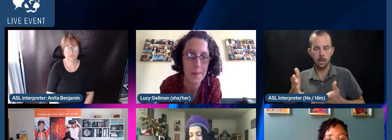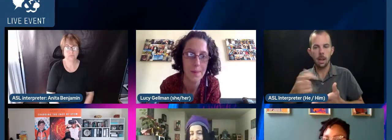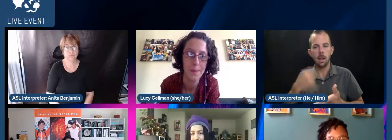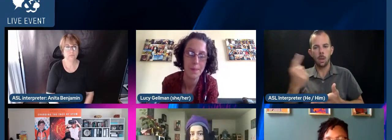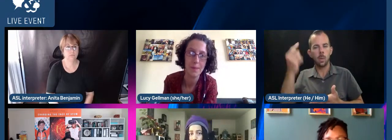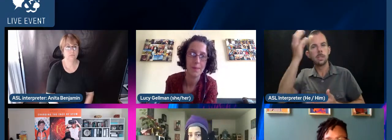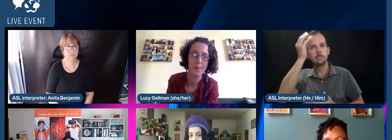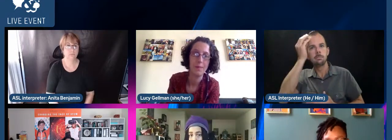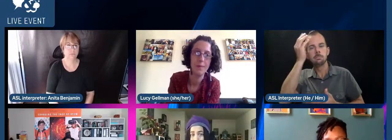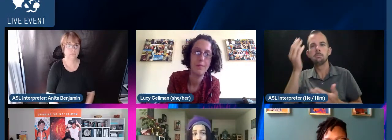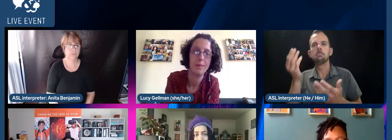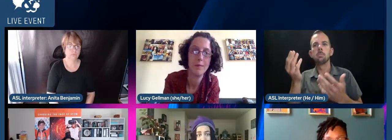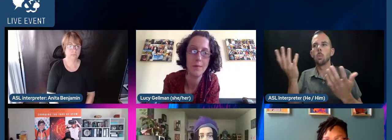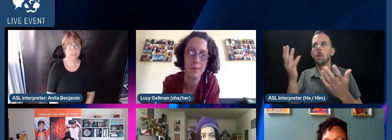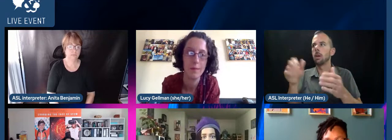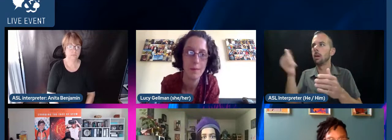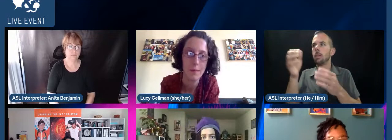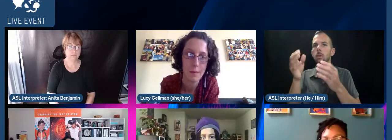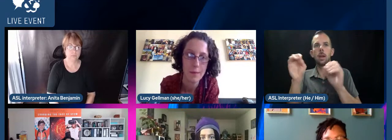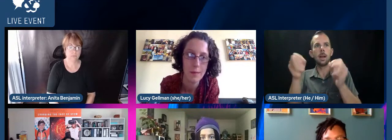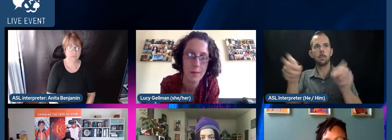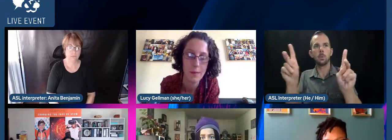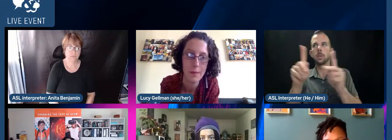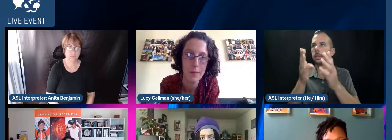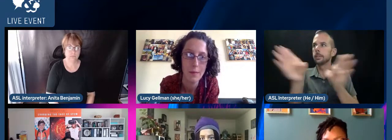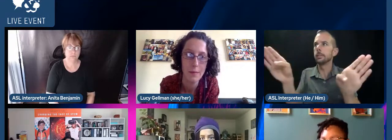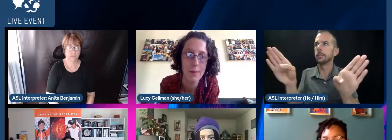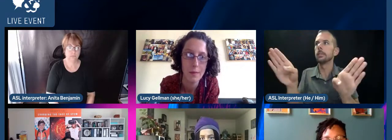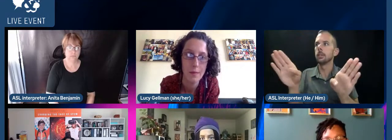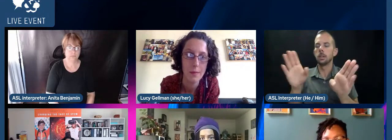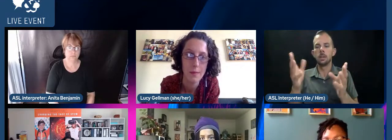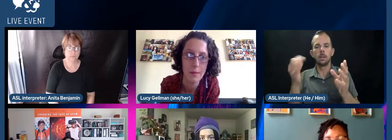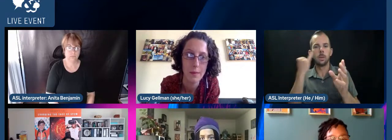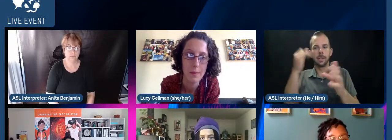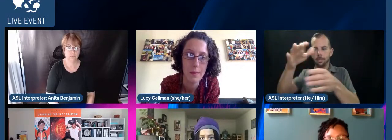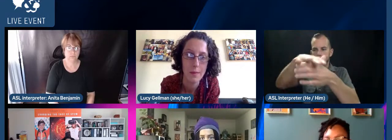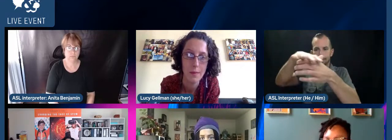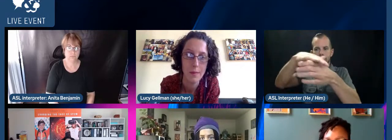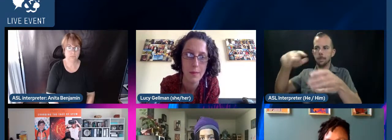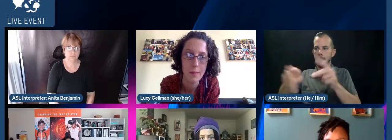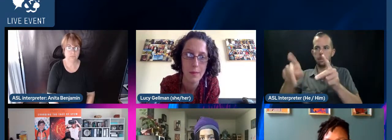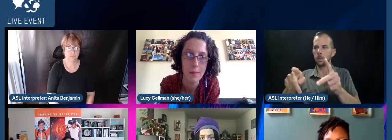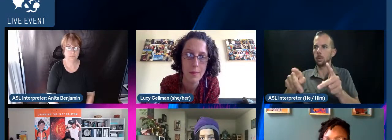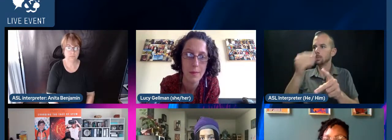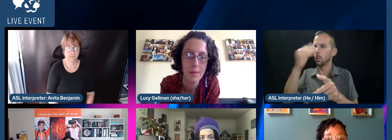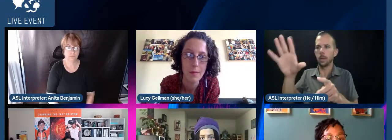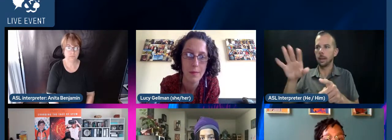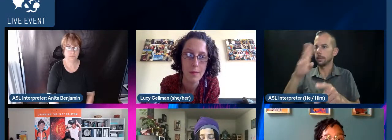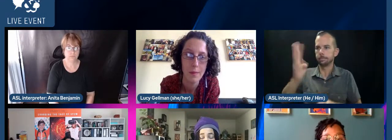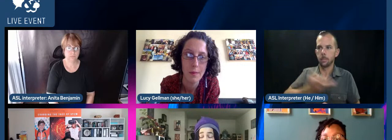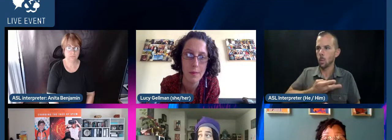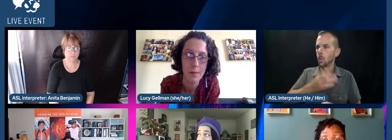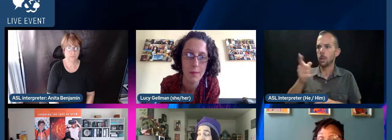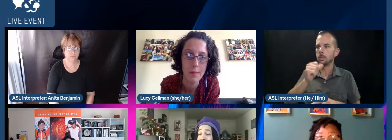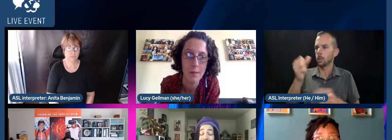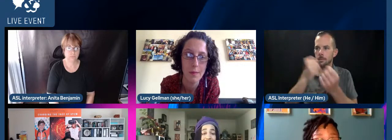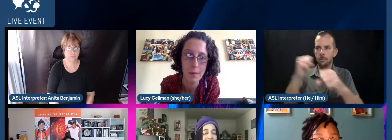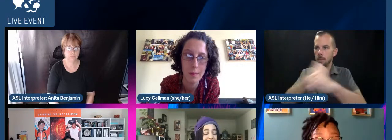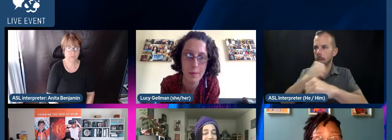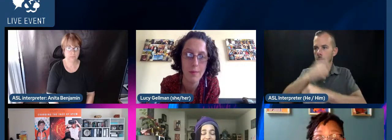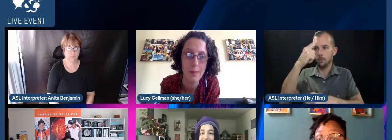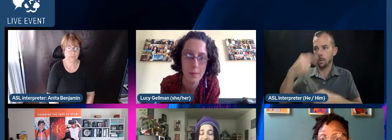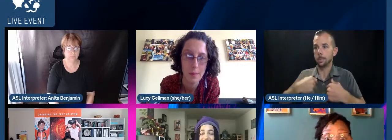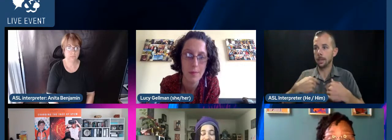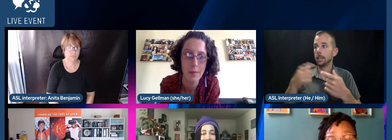so these people don't think of me as being in community with them. They're not gonna fight for me. They don't care about me. They're out here with no fucking masks. They're out here just doing